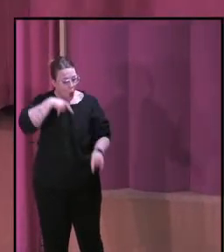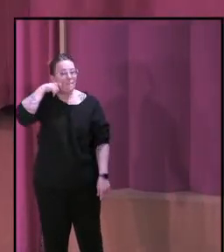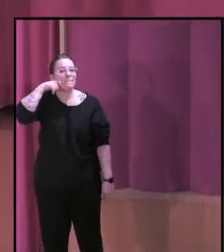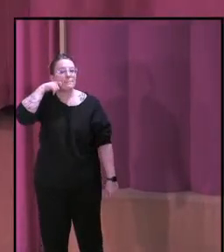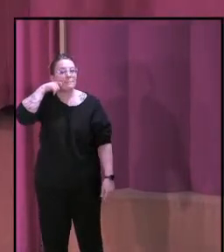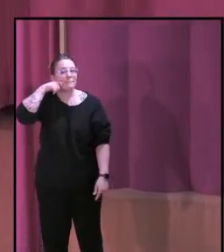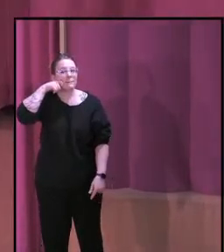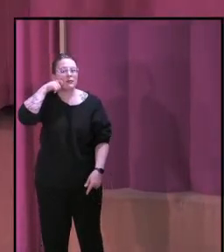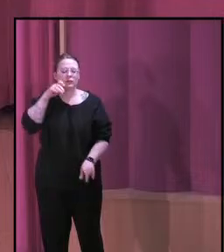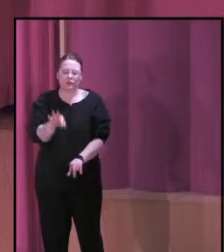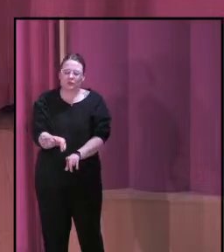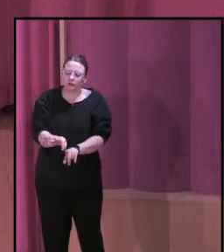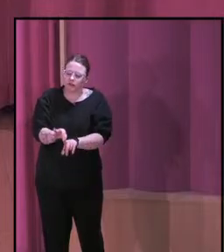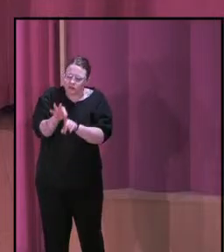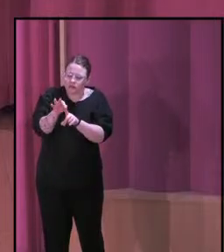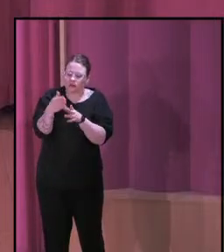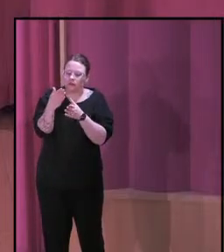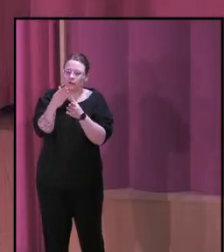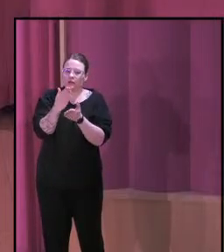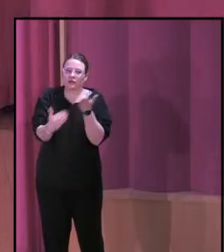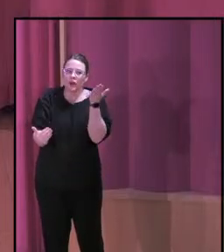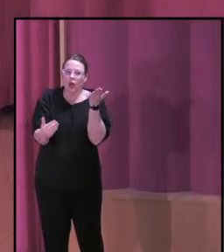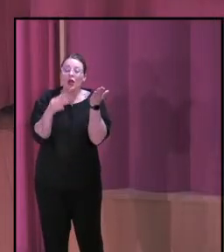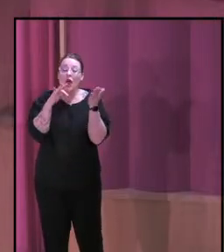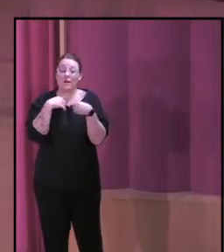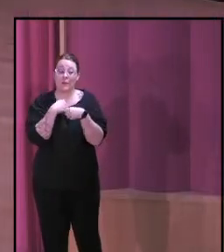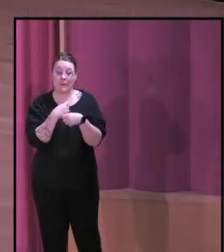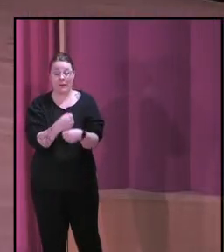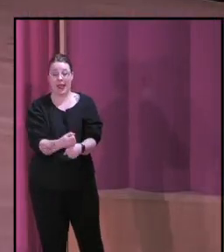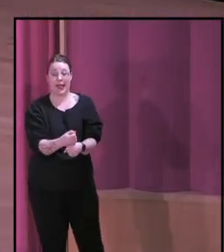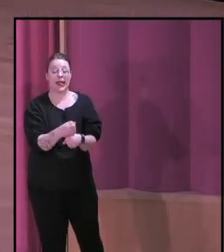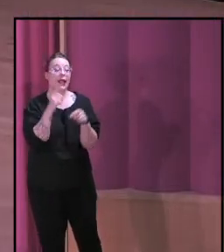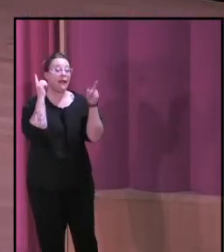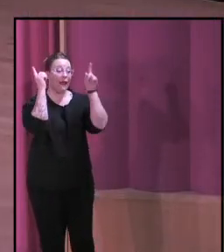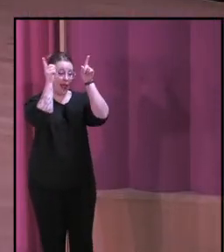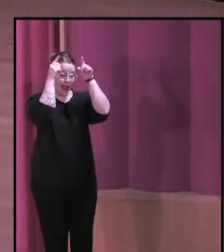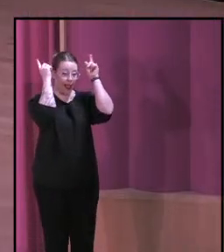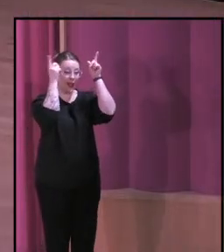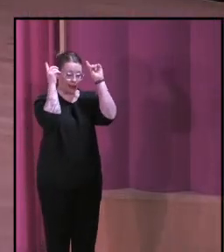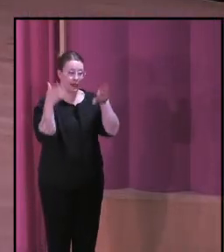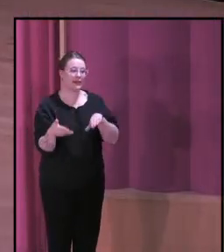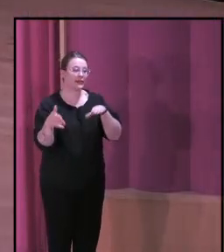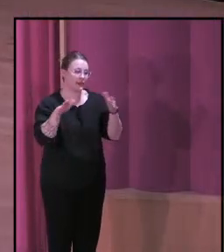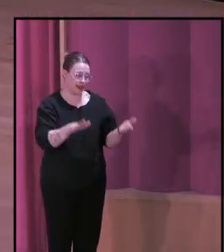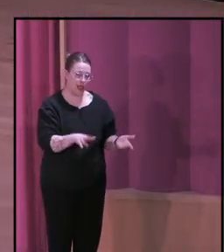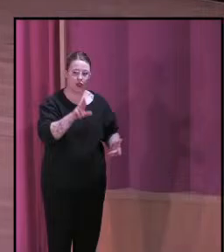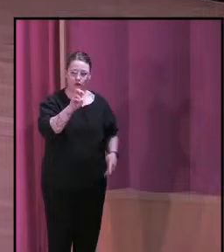is a key ingredient that you need when you're making an alien death ray.